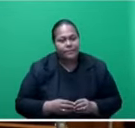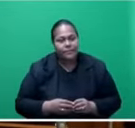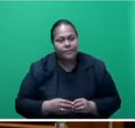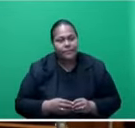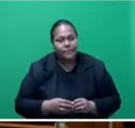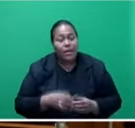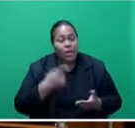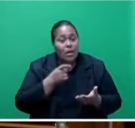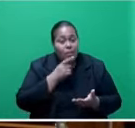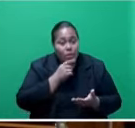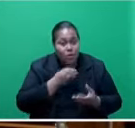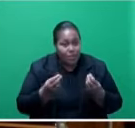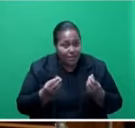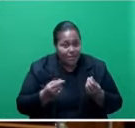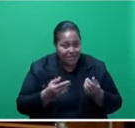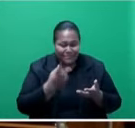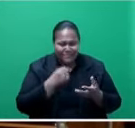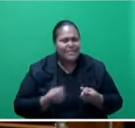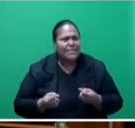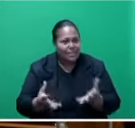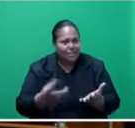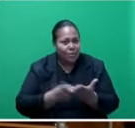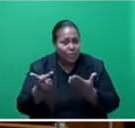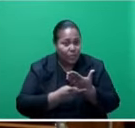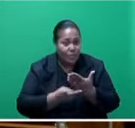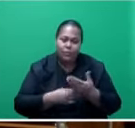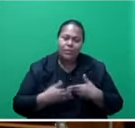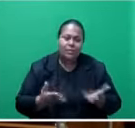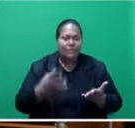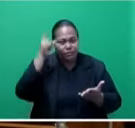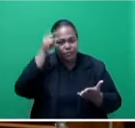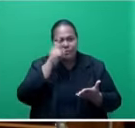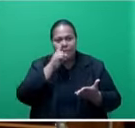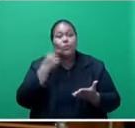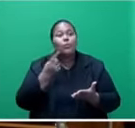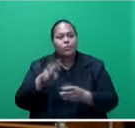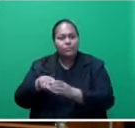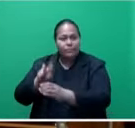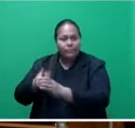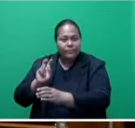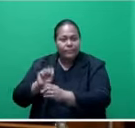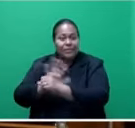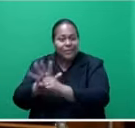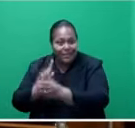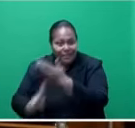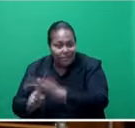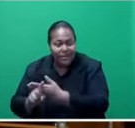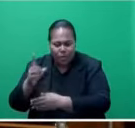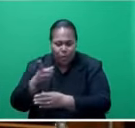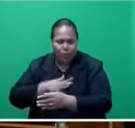loan packages, Mr. Speaker, sir, were also offered to Fijians who were actually laid off due to COVID-19 and wished to venture